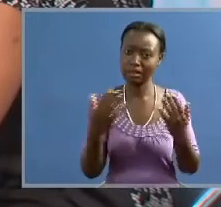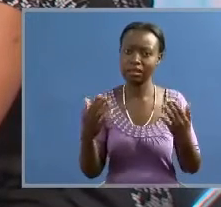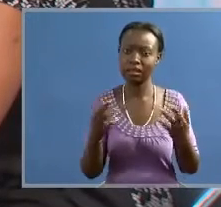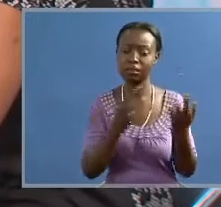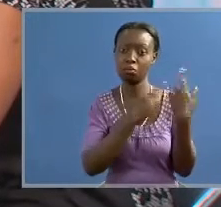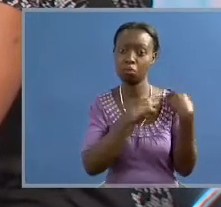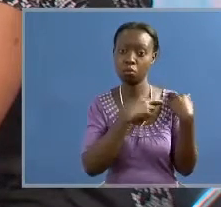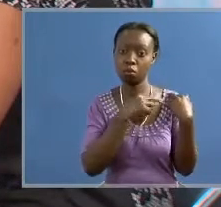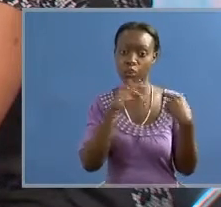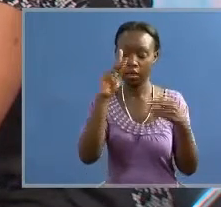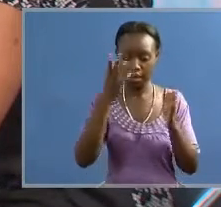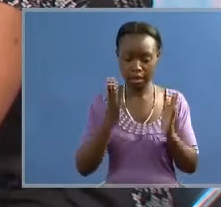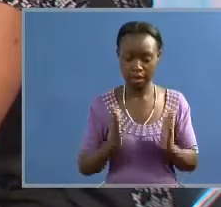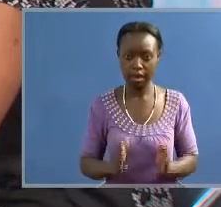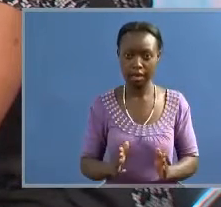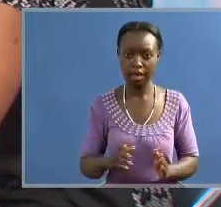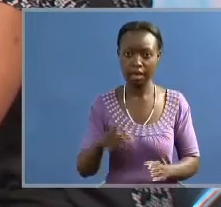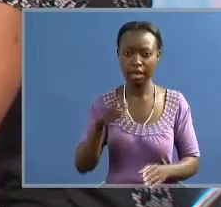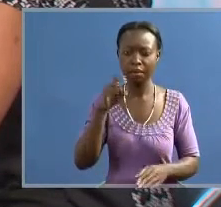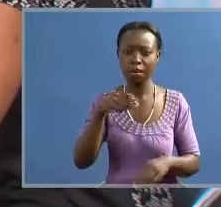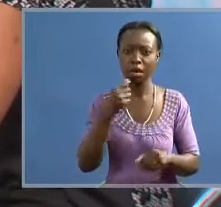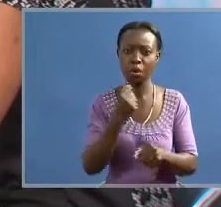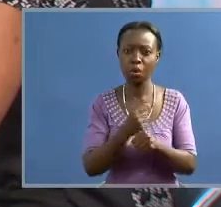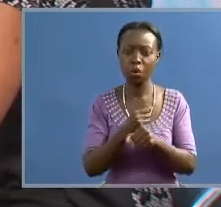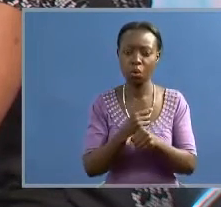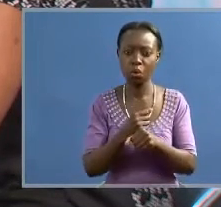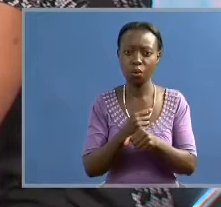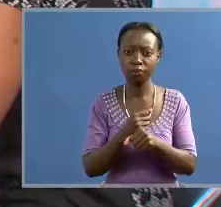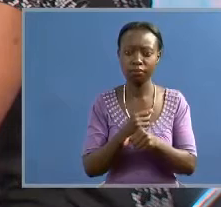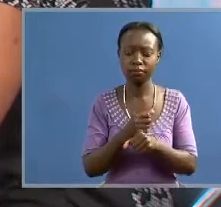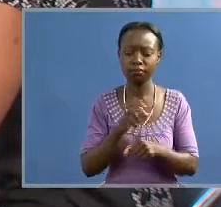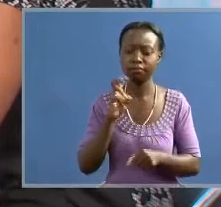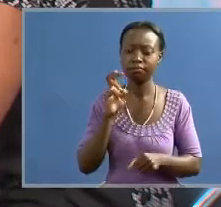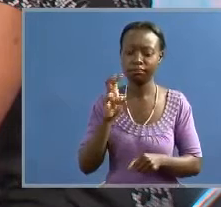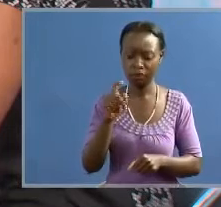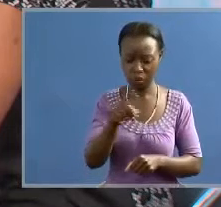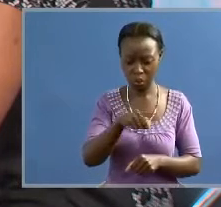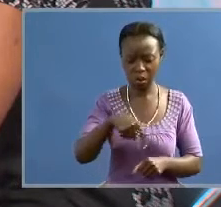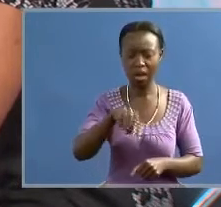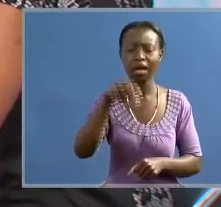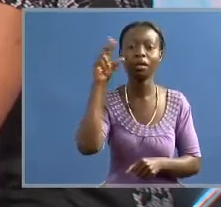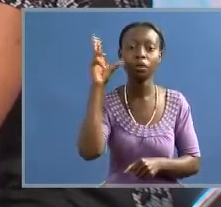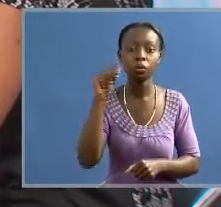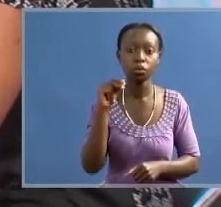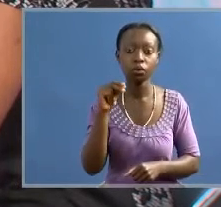should do is to make sure that we are not